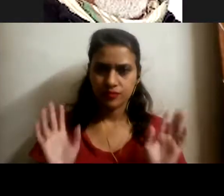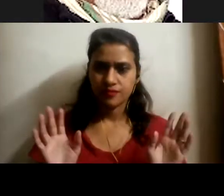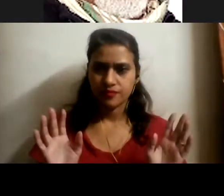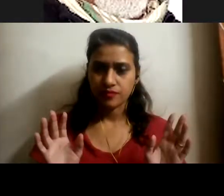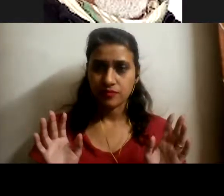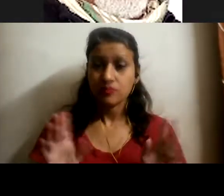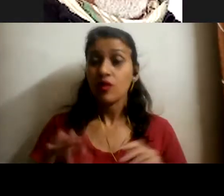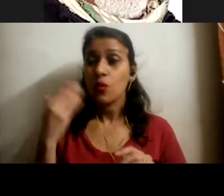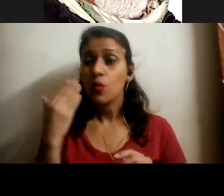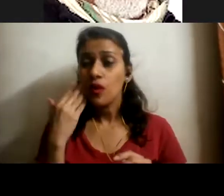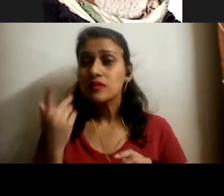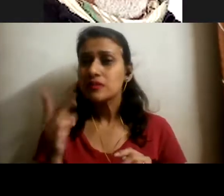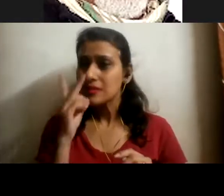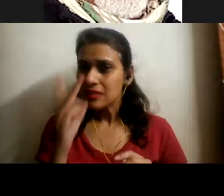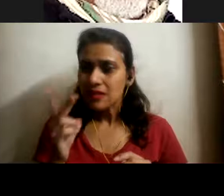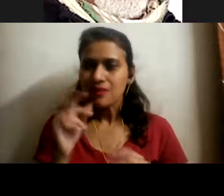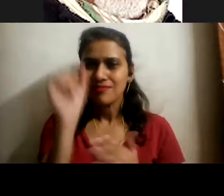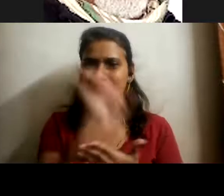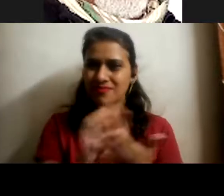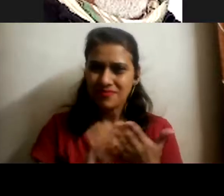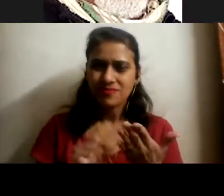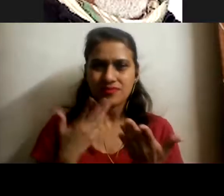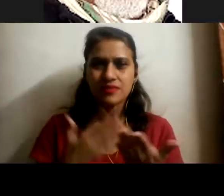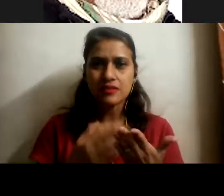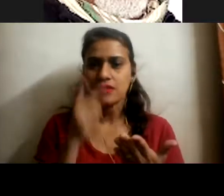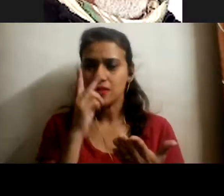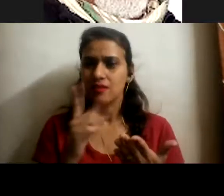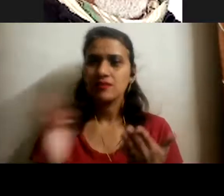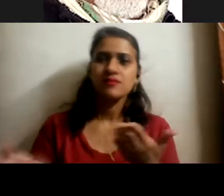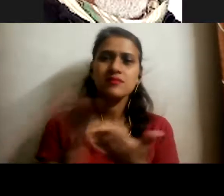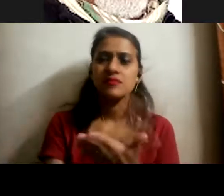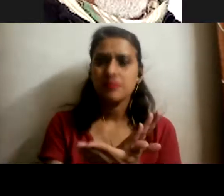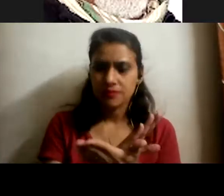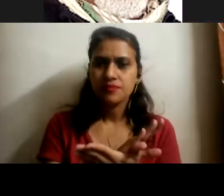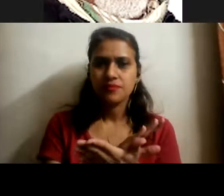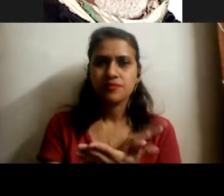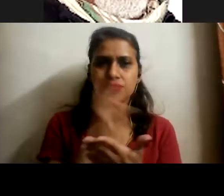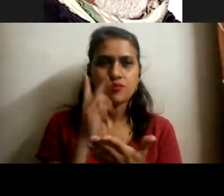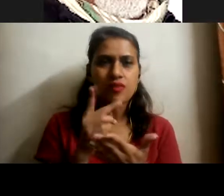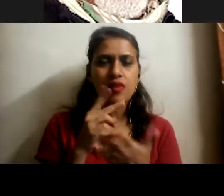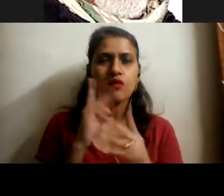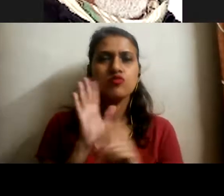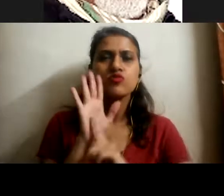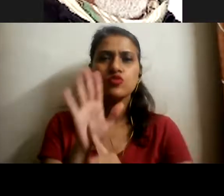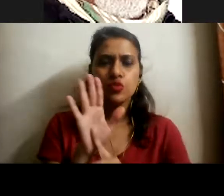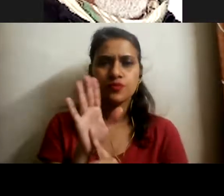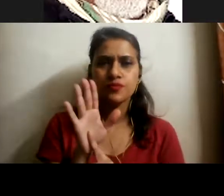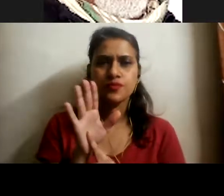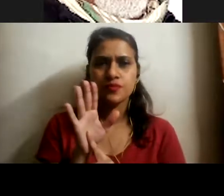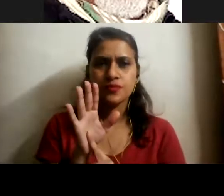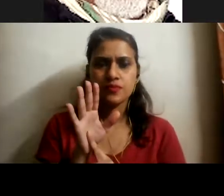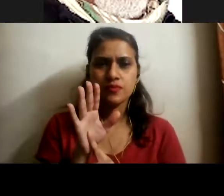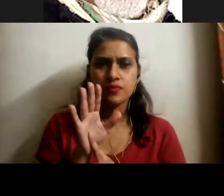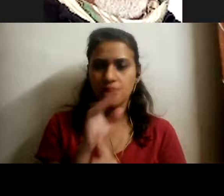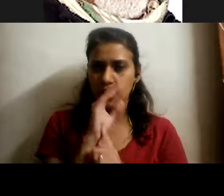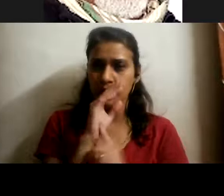they go for plagiarism check, they use Turnitin, and in Turnitin check, it even tends to show the certain sentences that